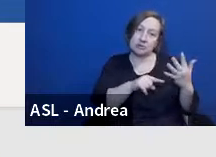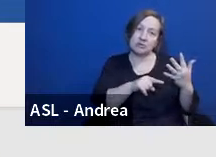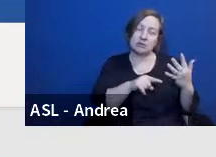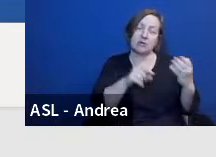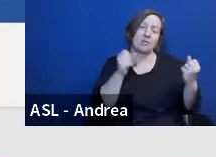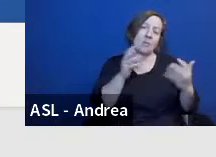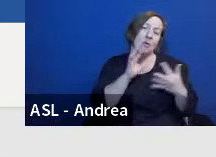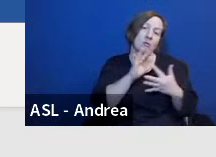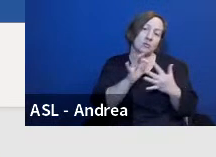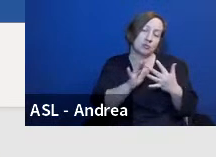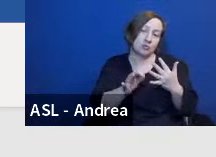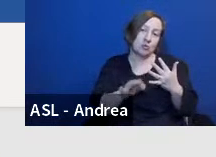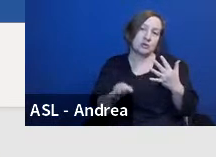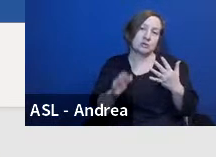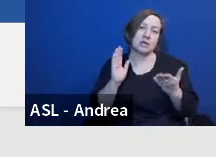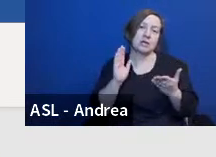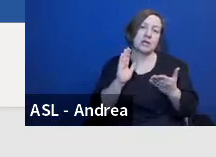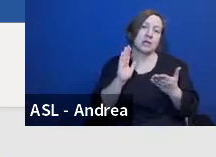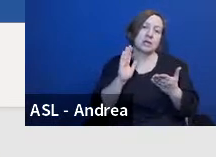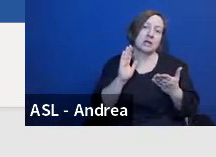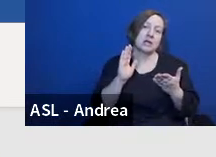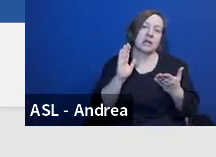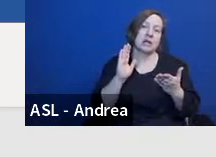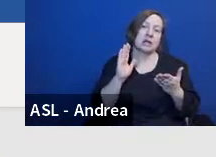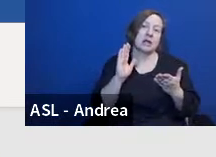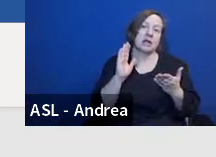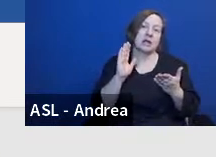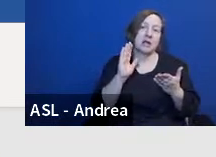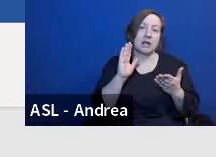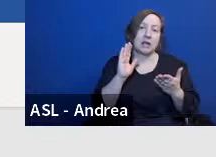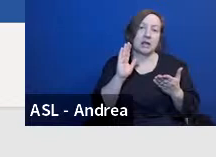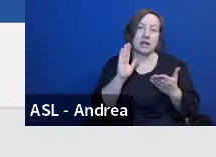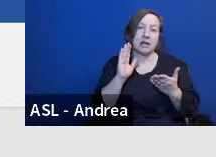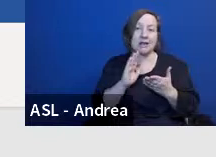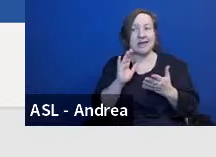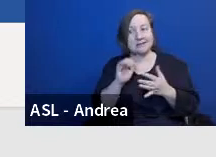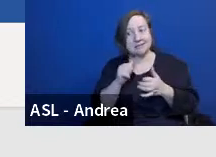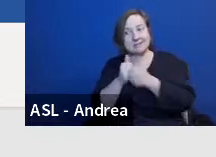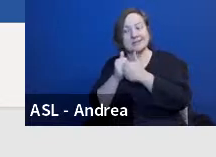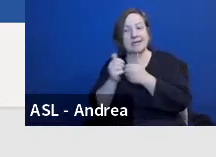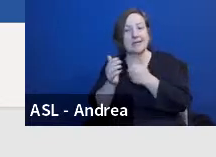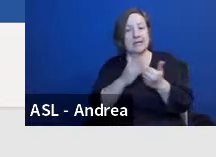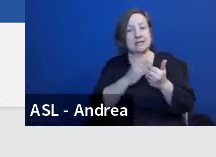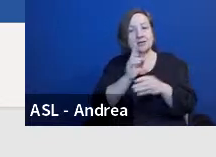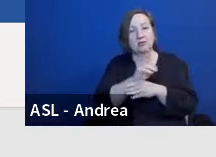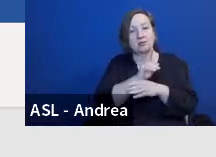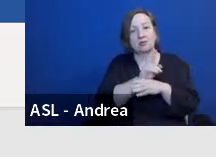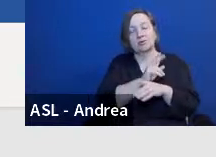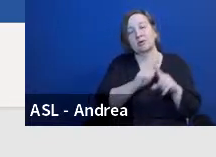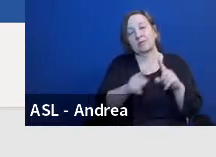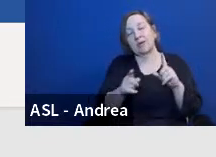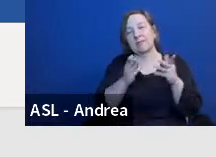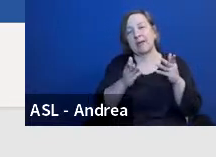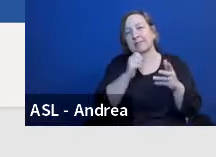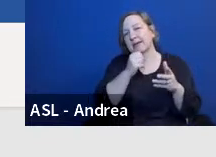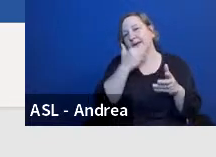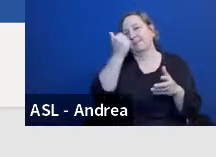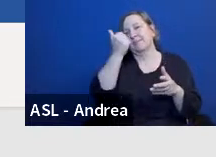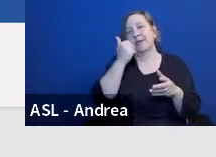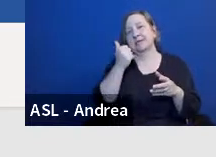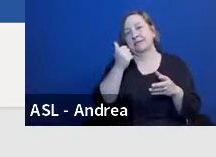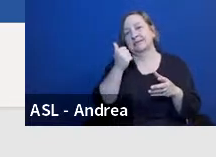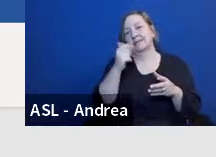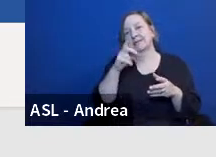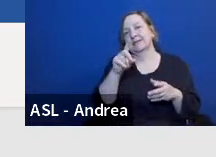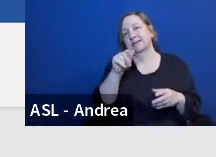multiple choice and make it less onerous and easy to use. But then, you might not be gathering the most valuable data.